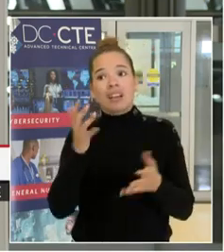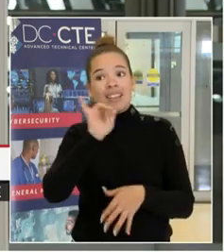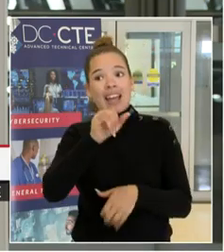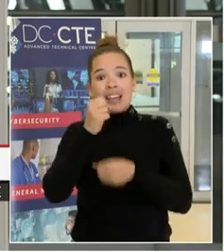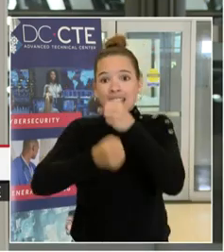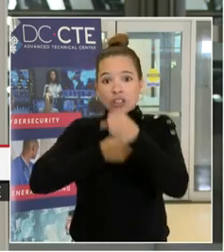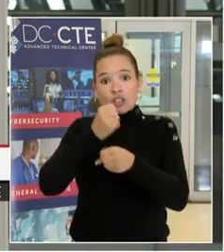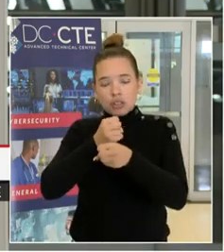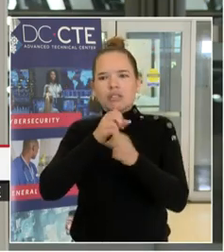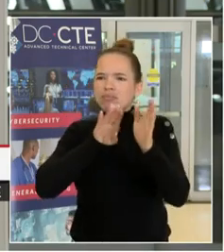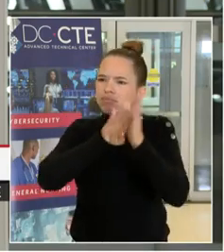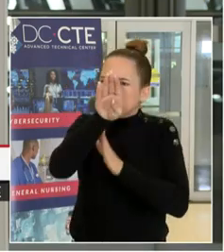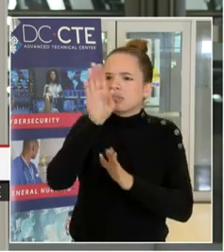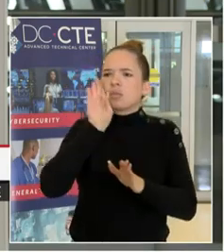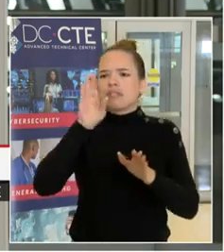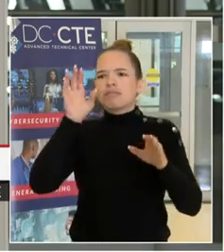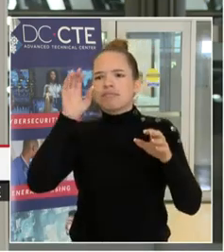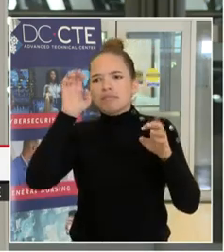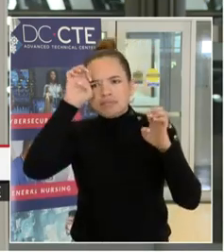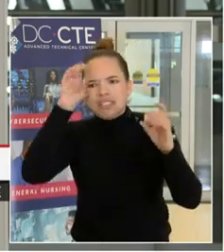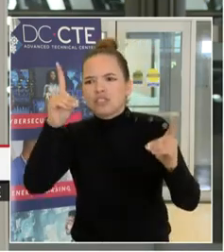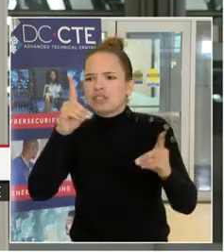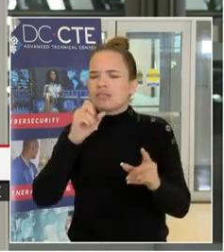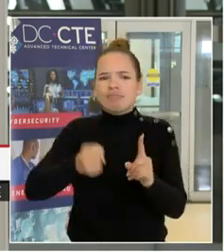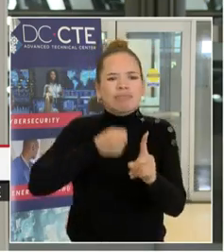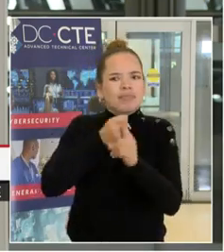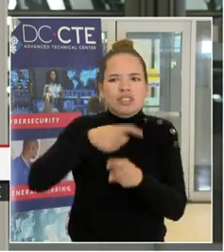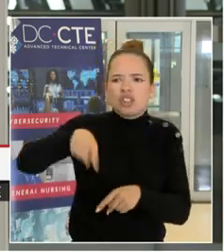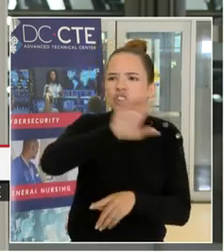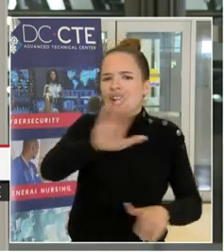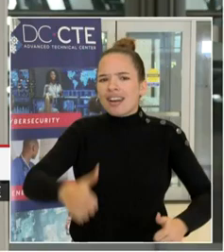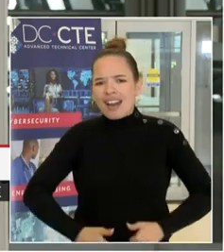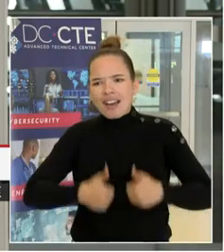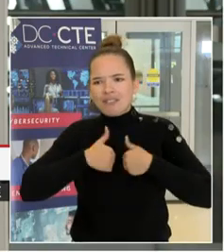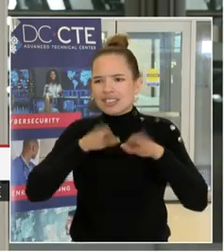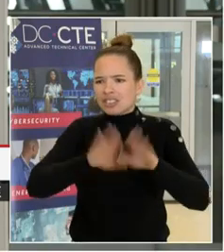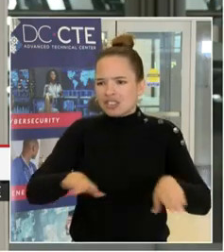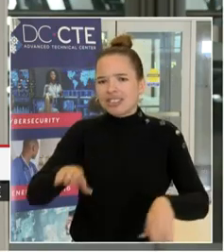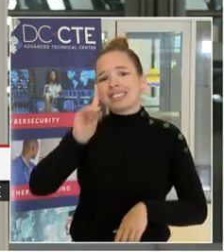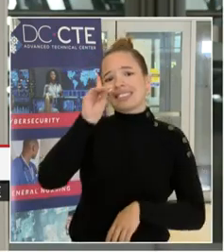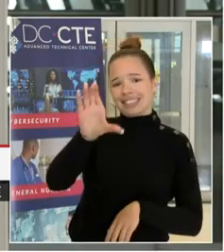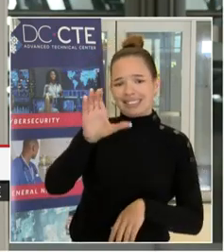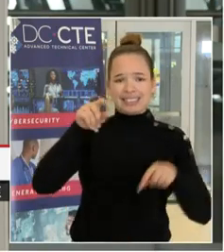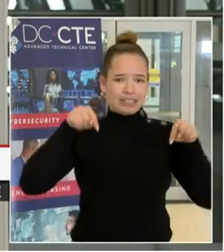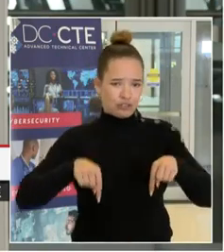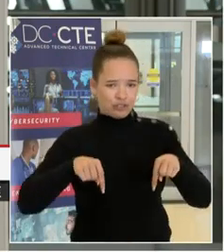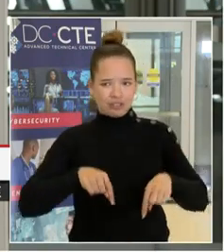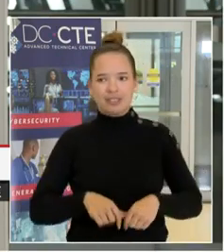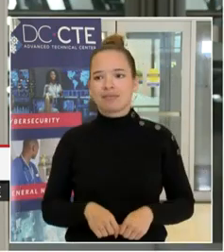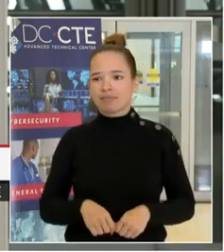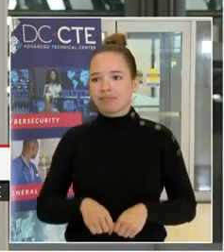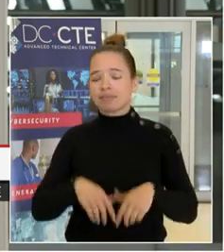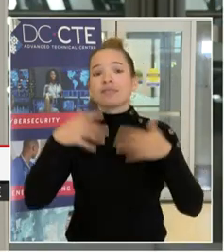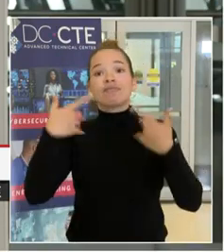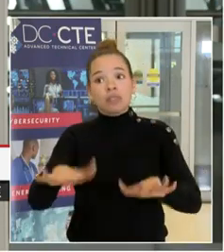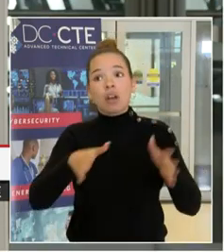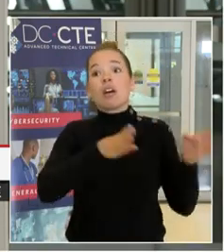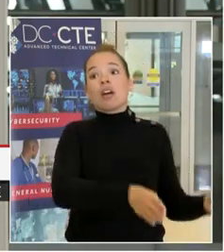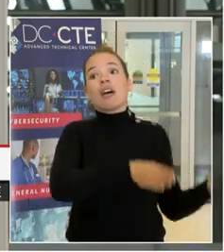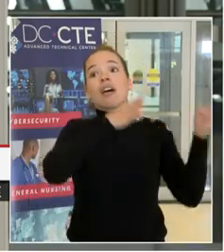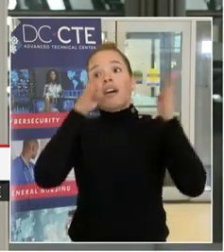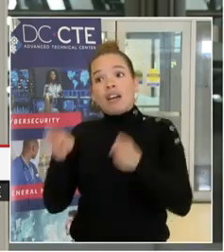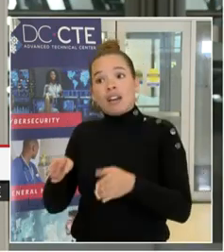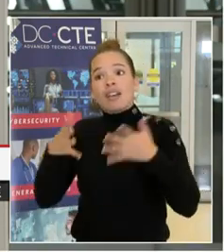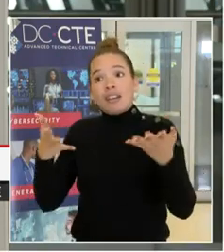the children in the District of Columbia. Now I get to tell you more about the Advanced Technical Center, which I'm so excited about, particularly as I was a high school